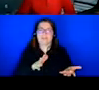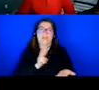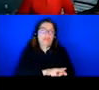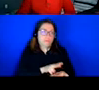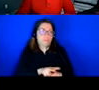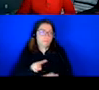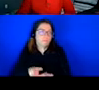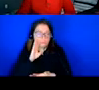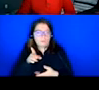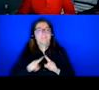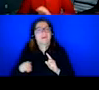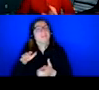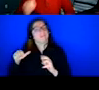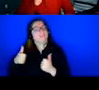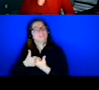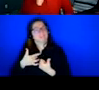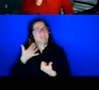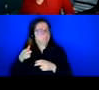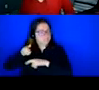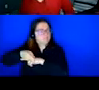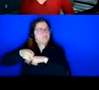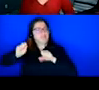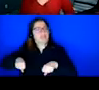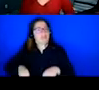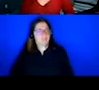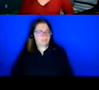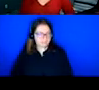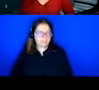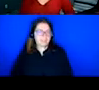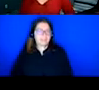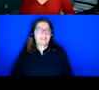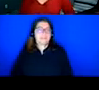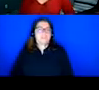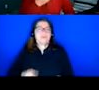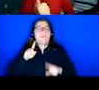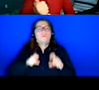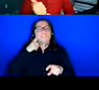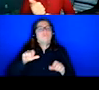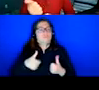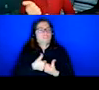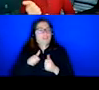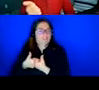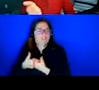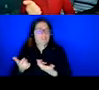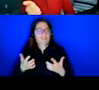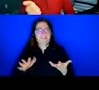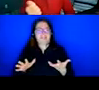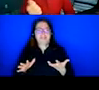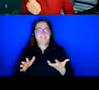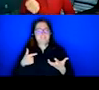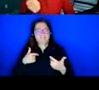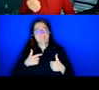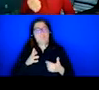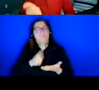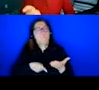But I always think about for questions. So questions to reflect on for your challenges, like what personal things are making things harder as